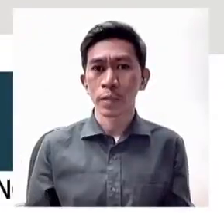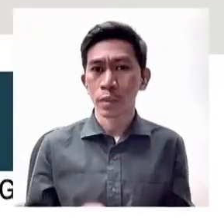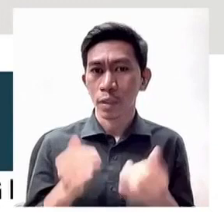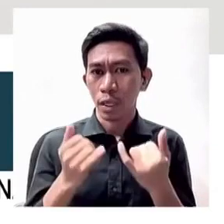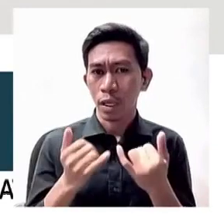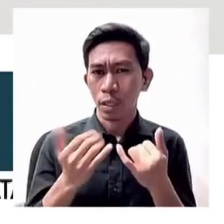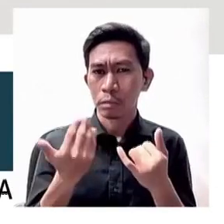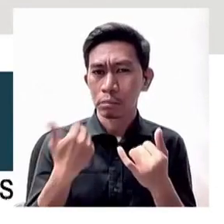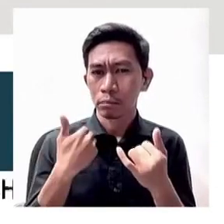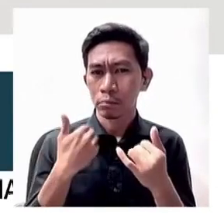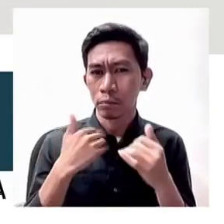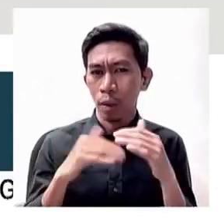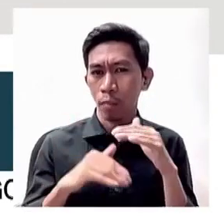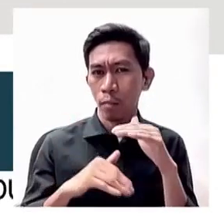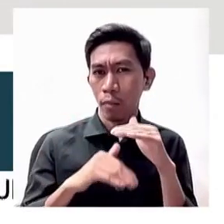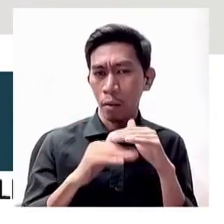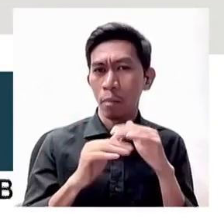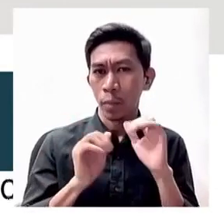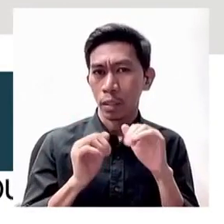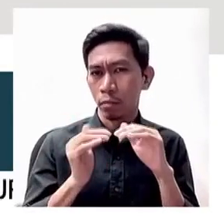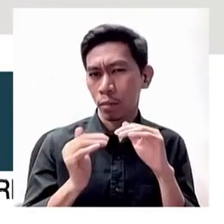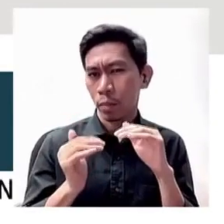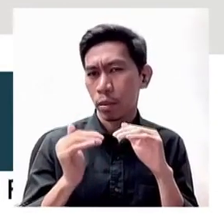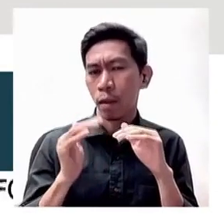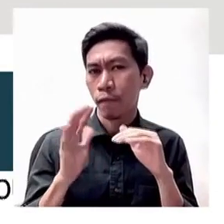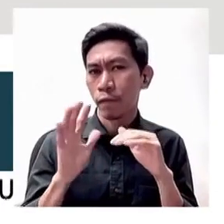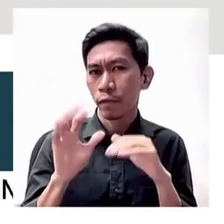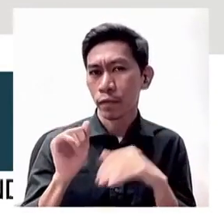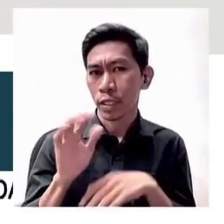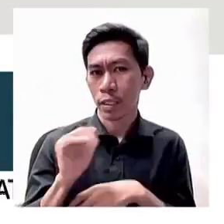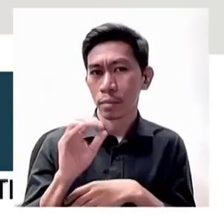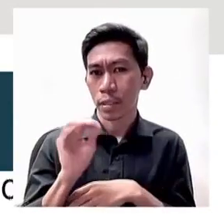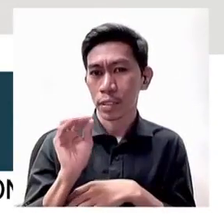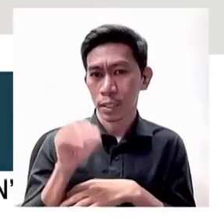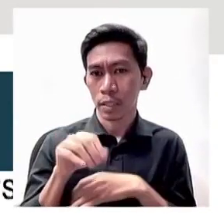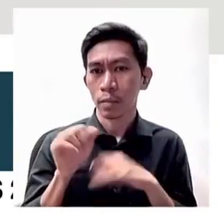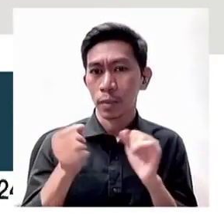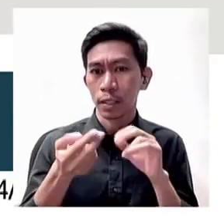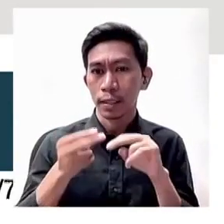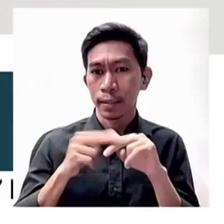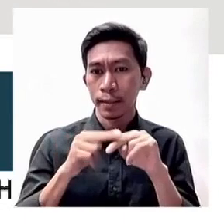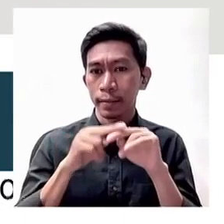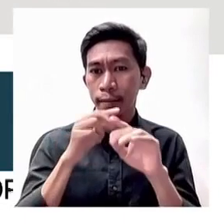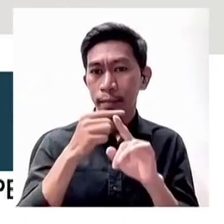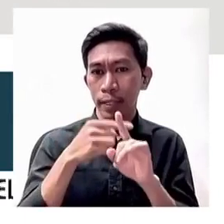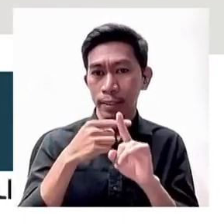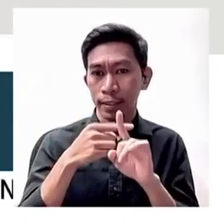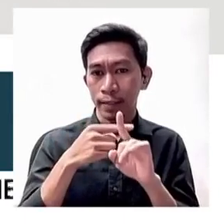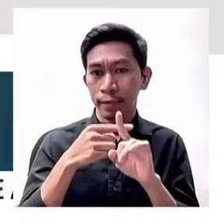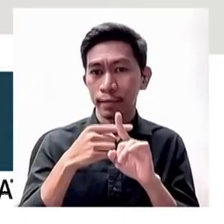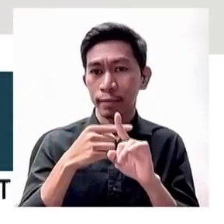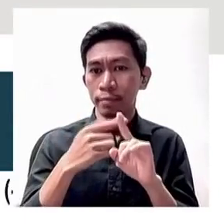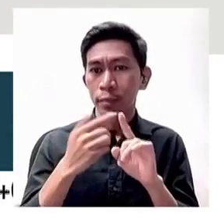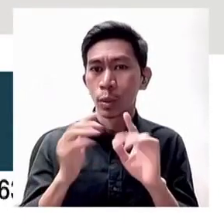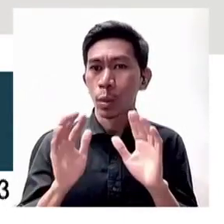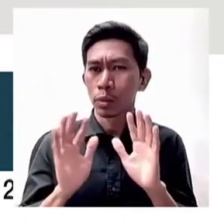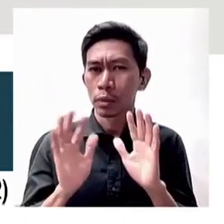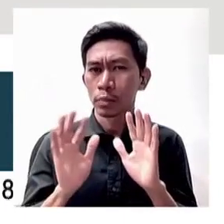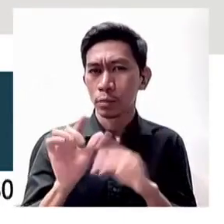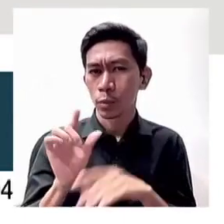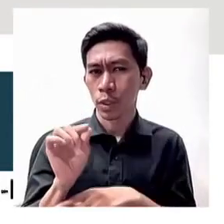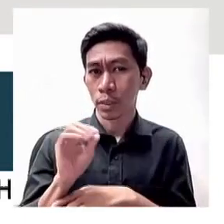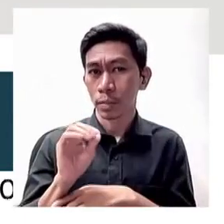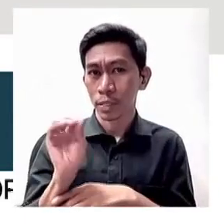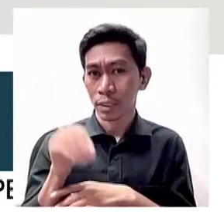rate. Huwag naman sana lumagpas na 20%. Pag lumagpas na 20%, ibig sabihin medyo madami